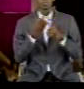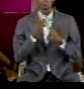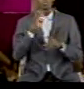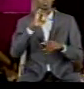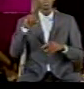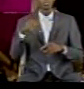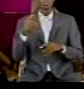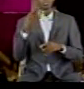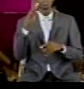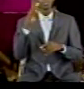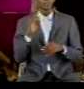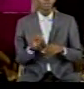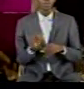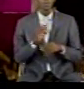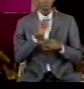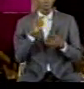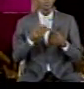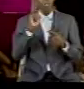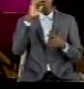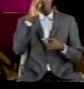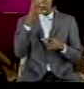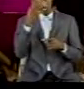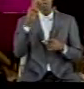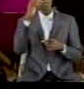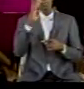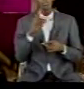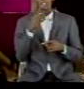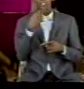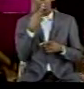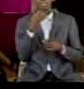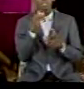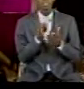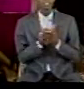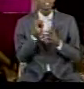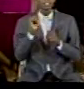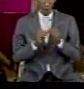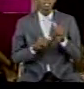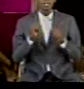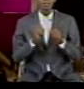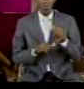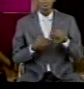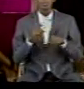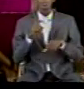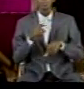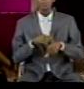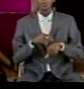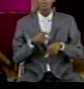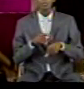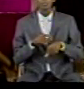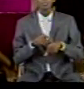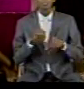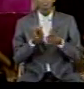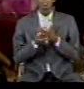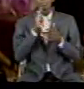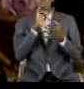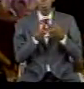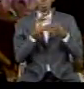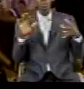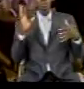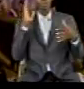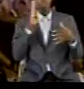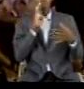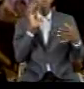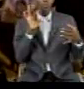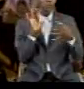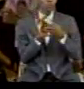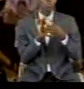when the man of God mentioned that every bone that is disjointed will be joined miraculously